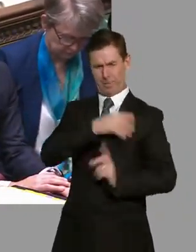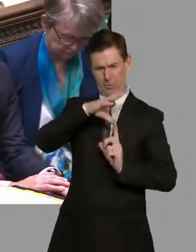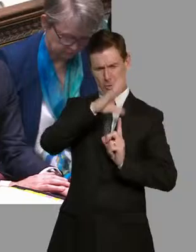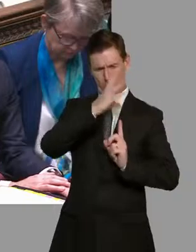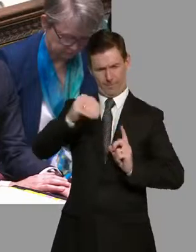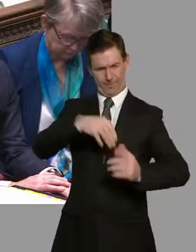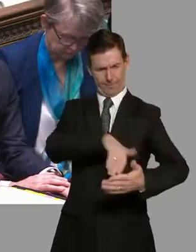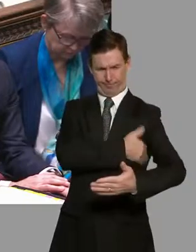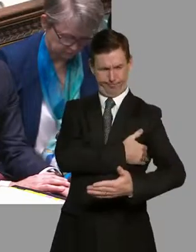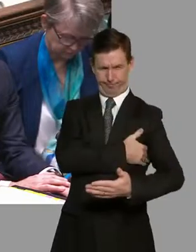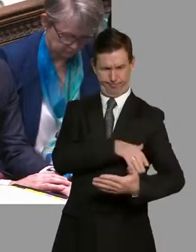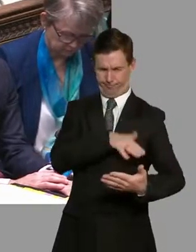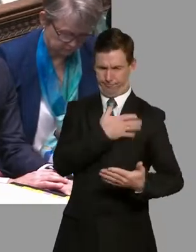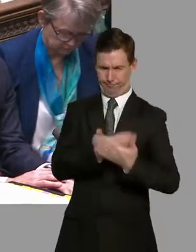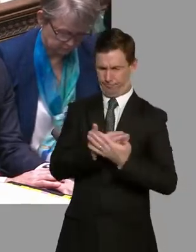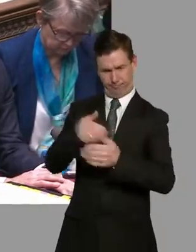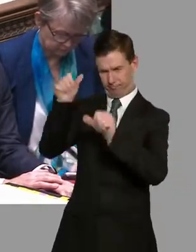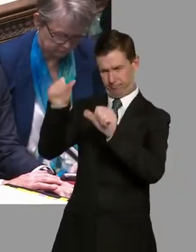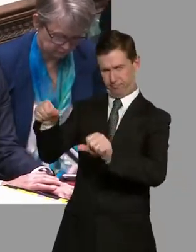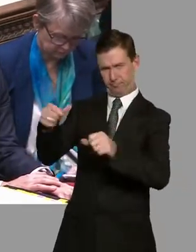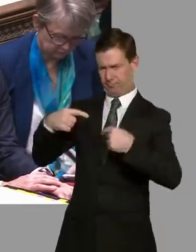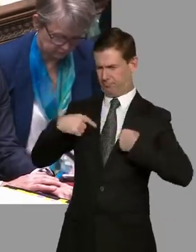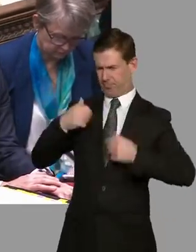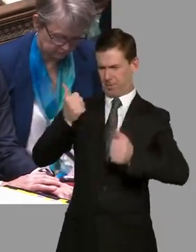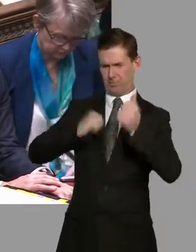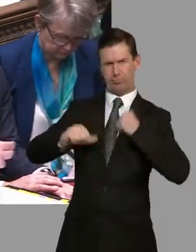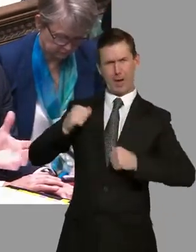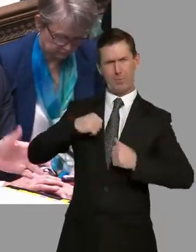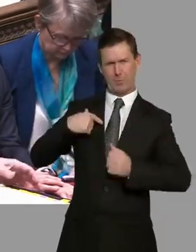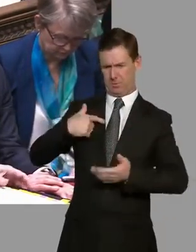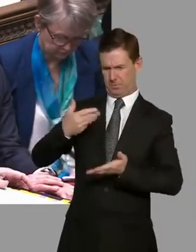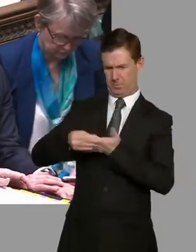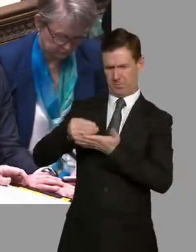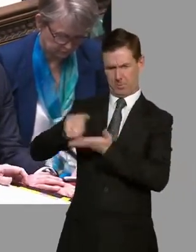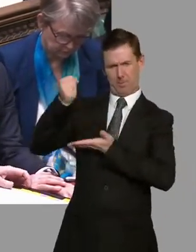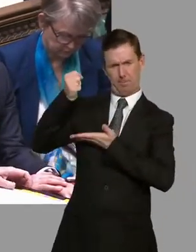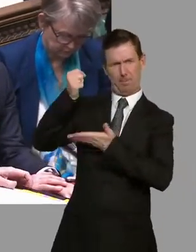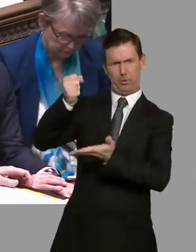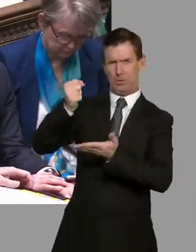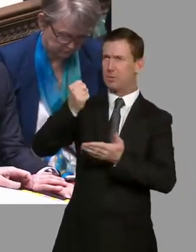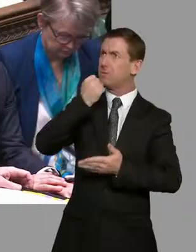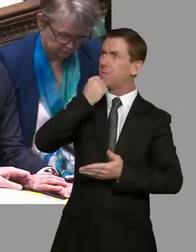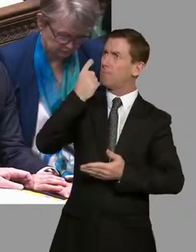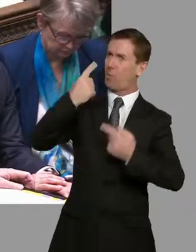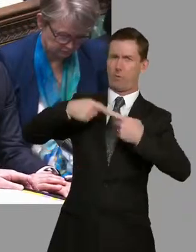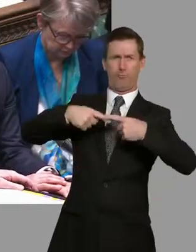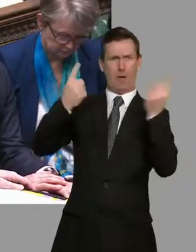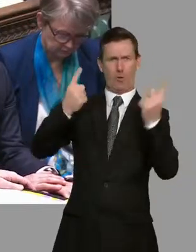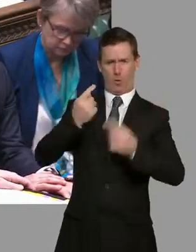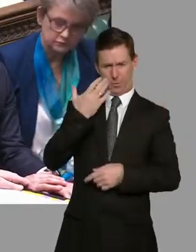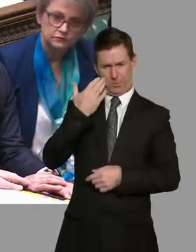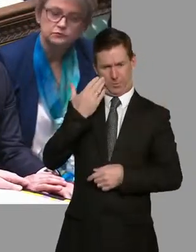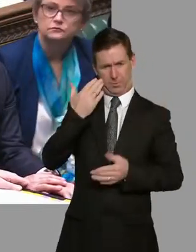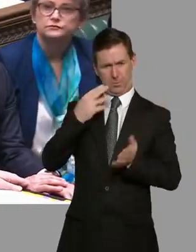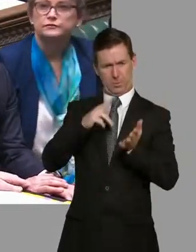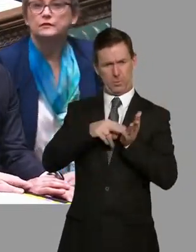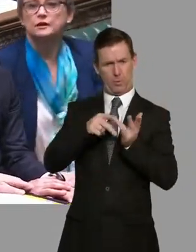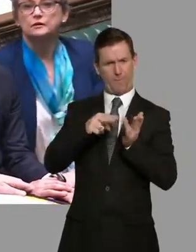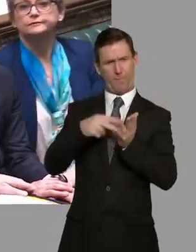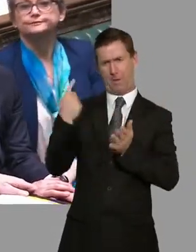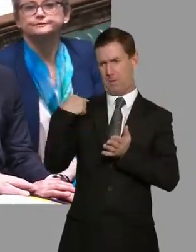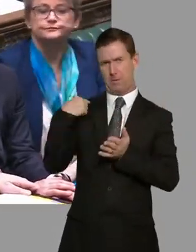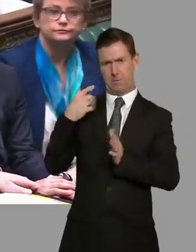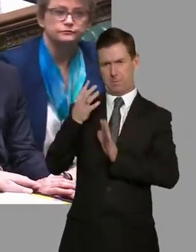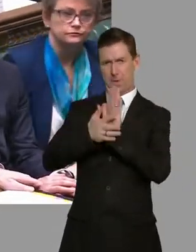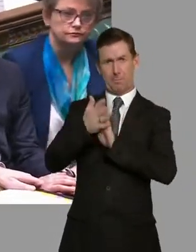settlement for Scotland since devolution, and that means, Mr Speaker, in answer to a question, 100,000 workers in Scotland benefit from the